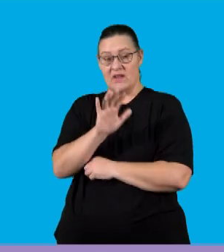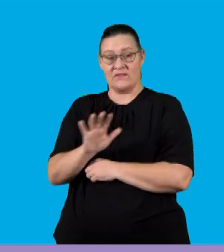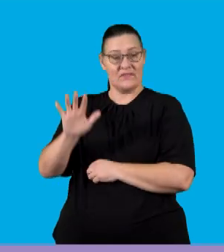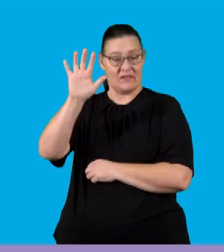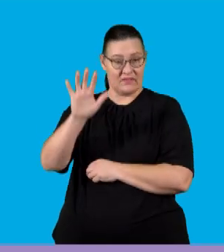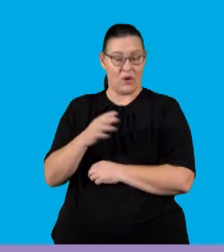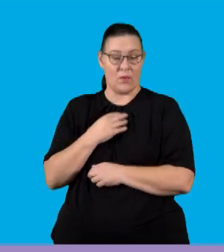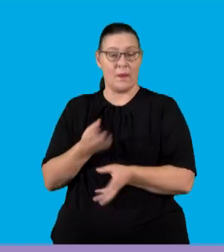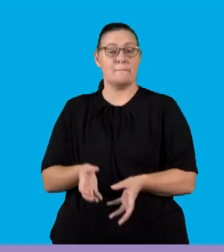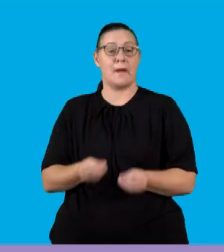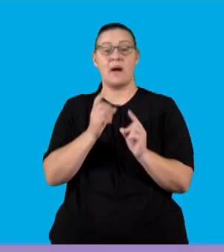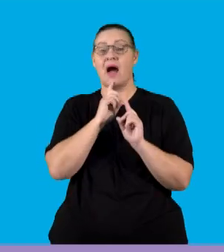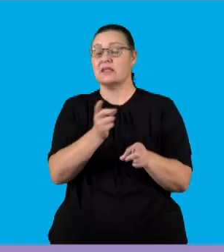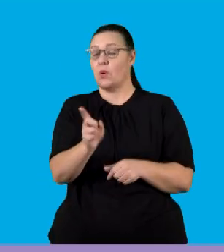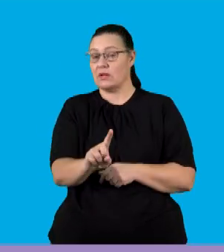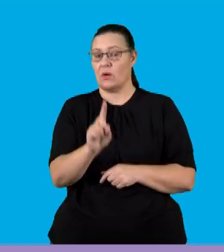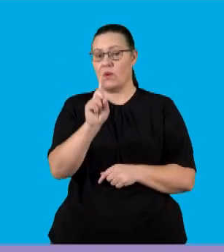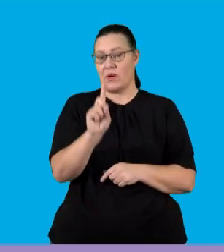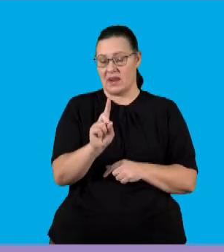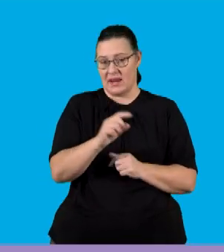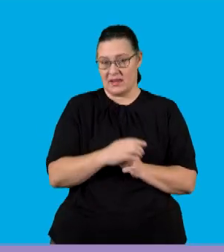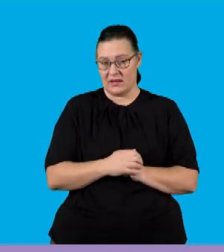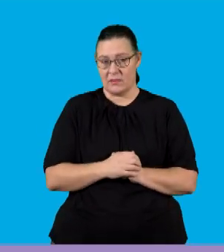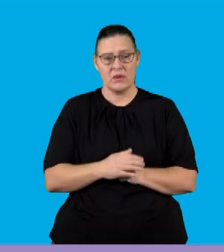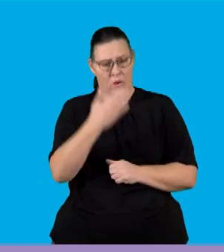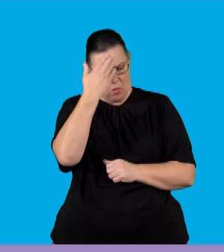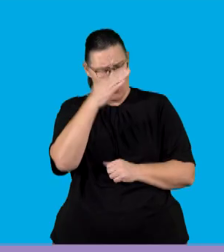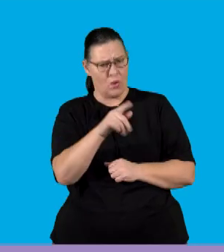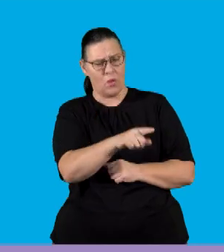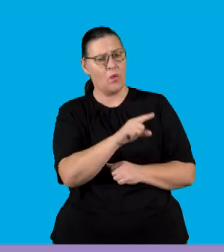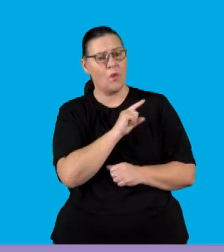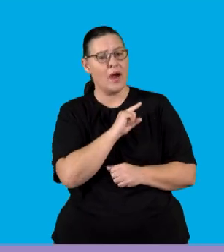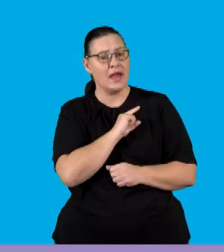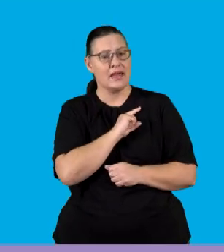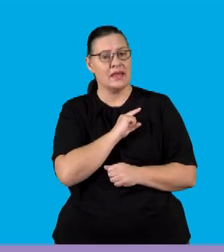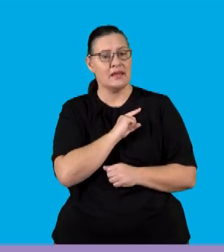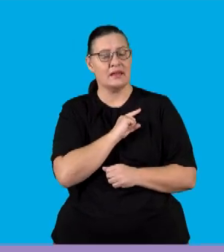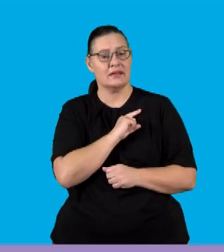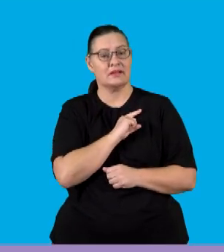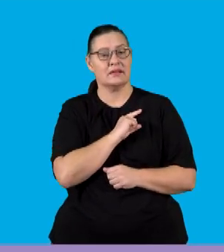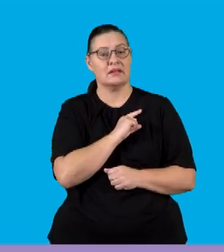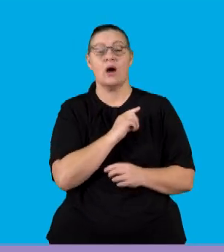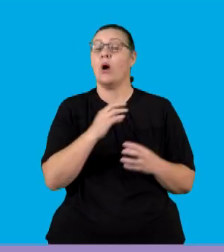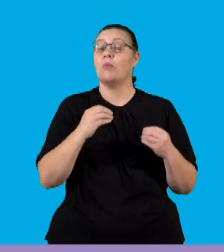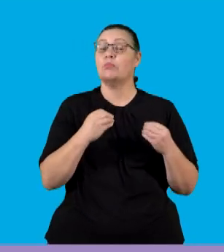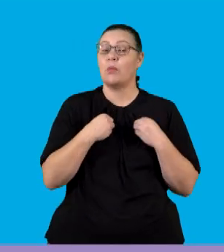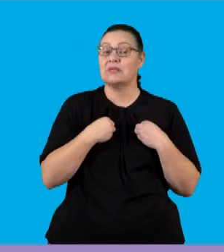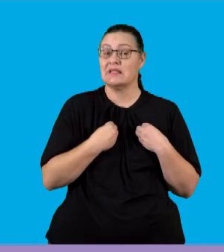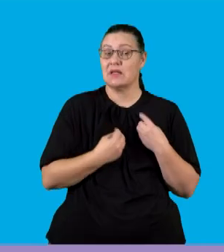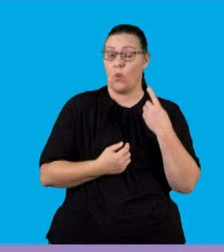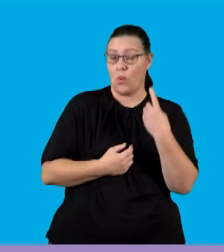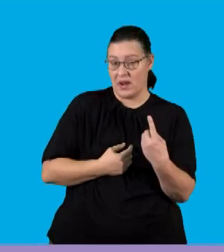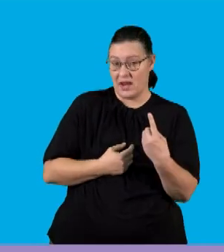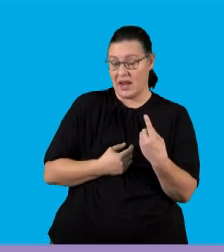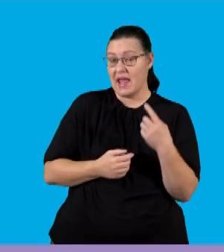we get an answer of 1. But of course, we already knew that because according to the properties of 1, when